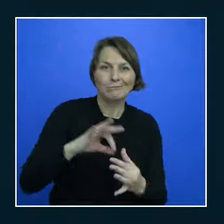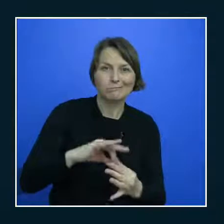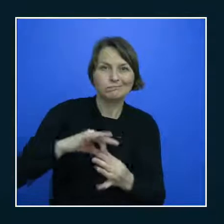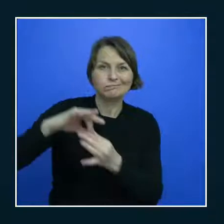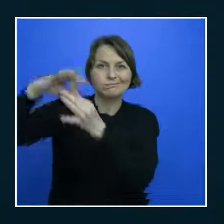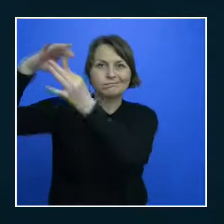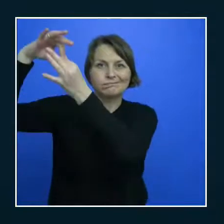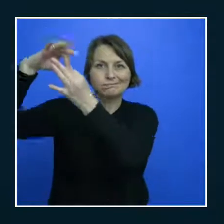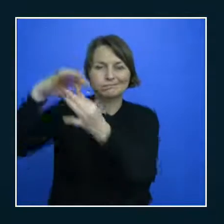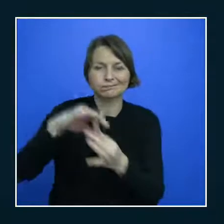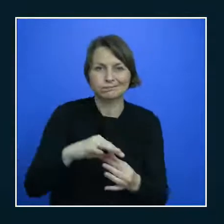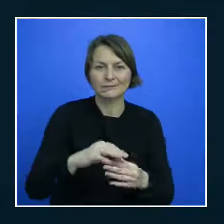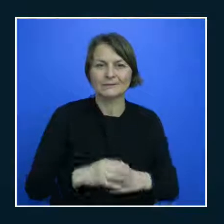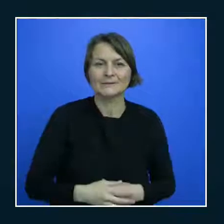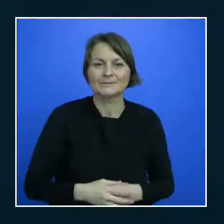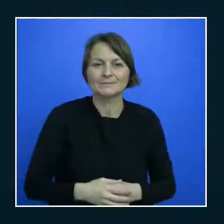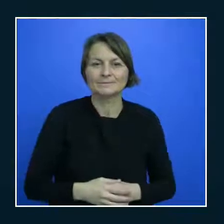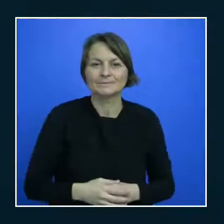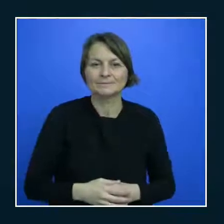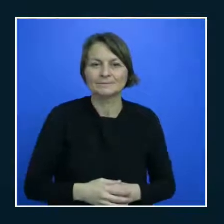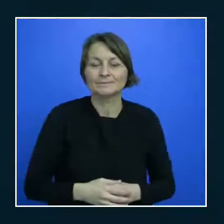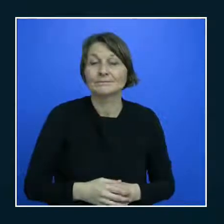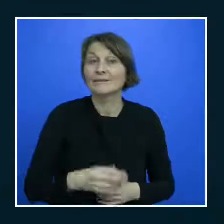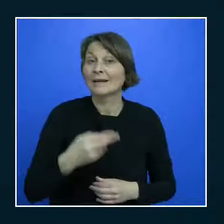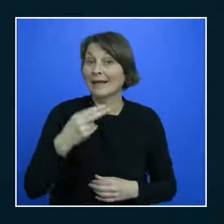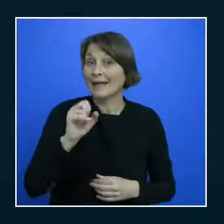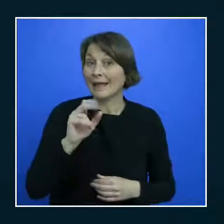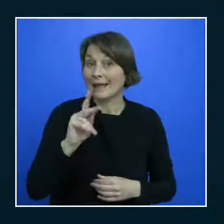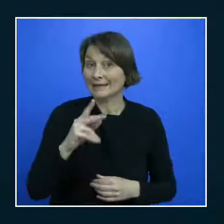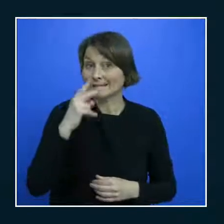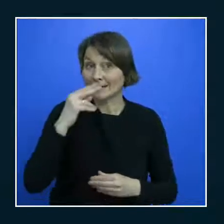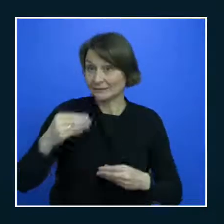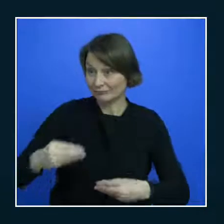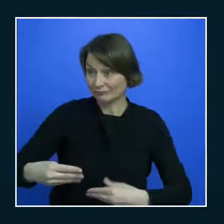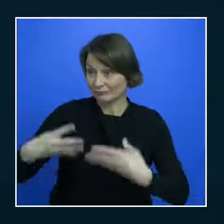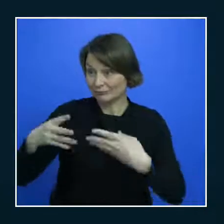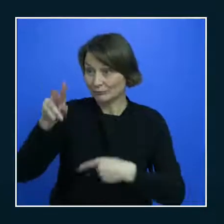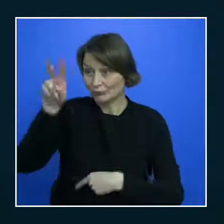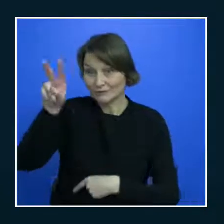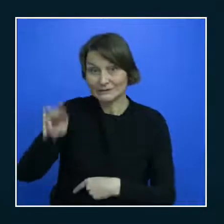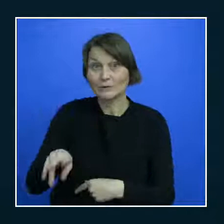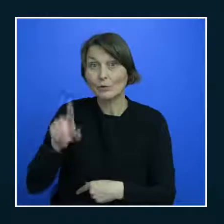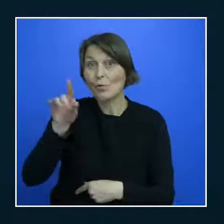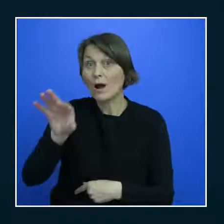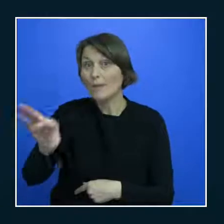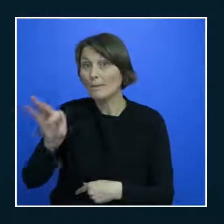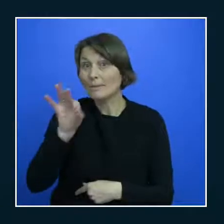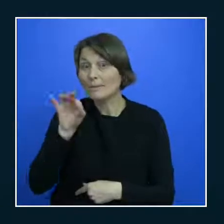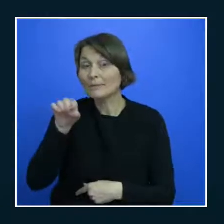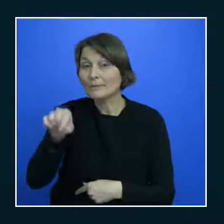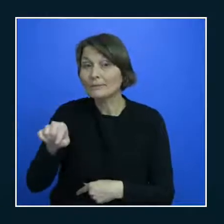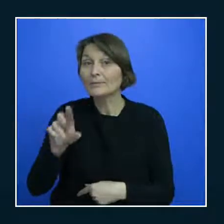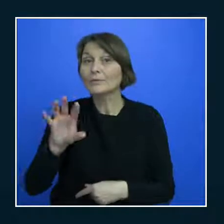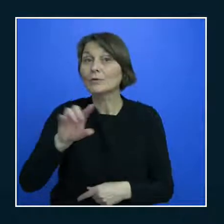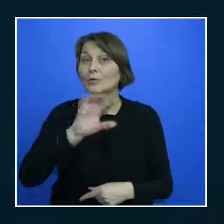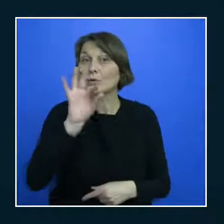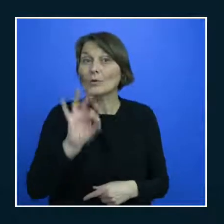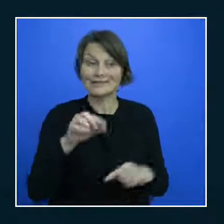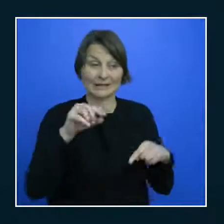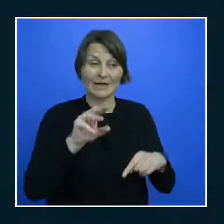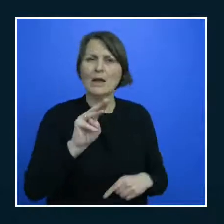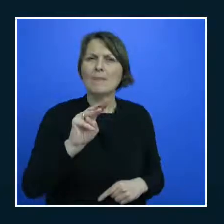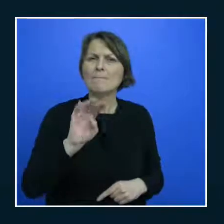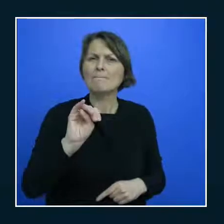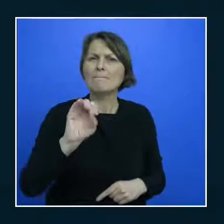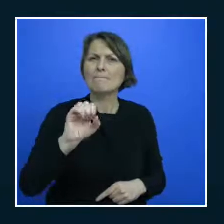Yeah, so we have one question from the audience about Mesh. What is this Mesh different from the video they